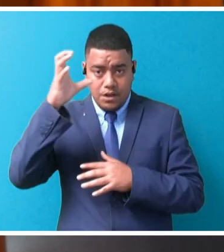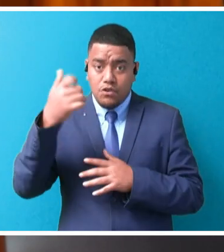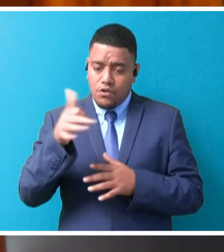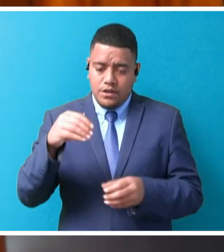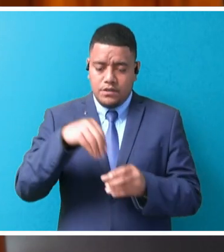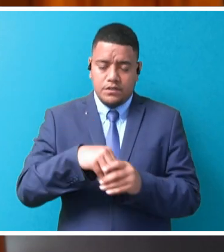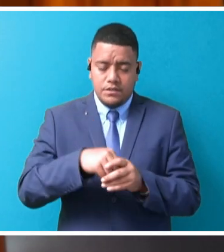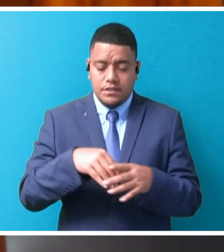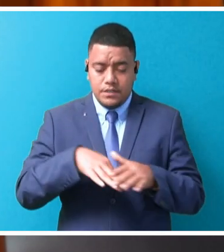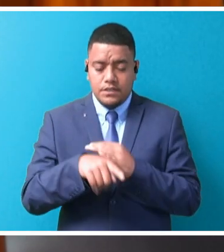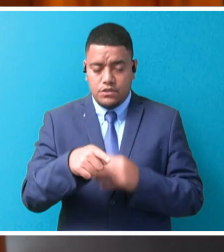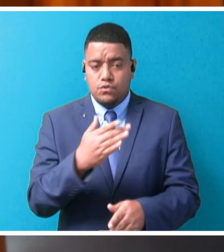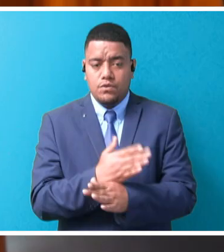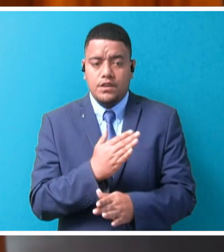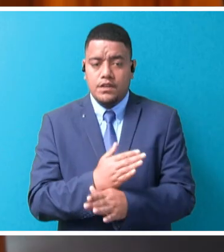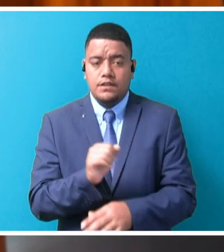this industry.